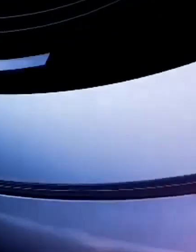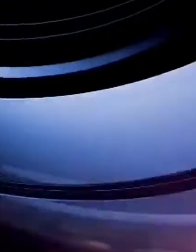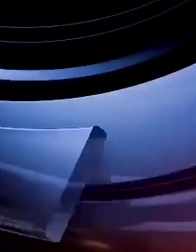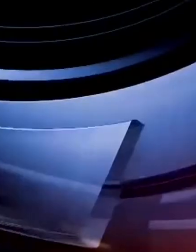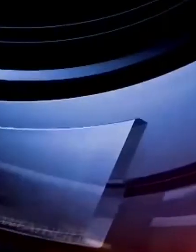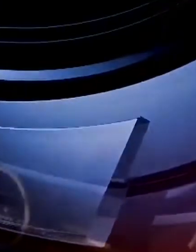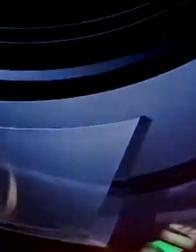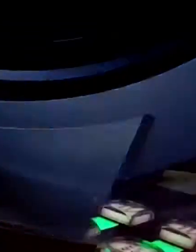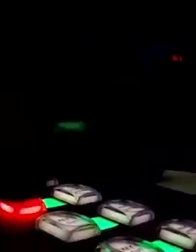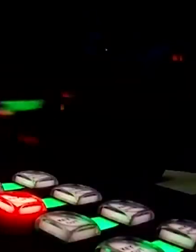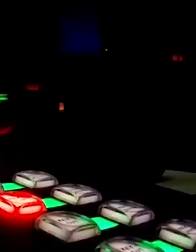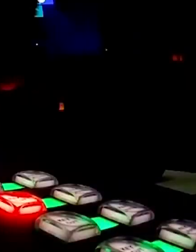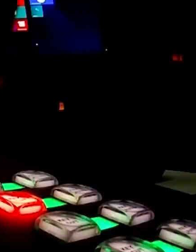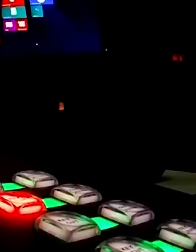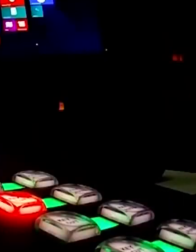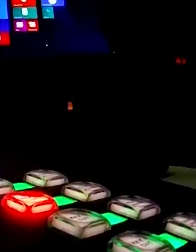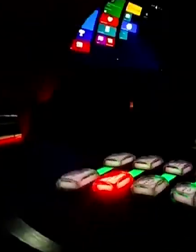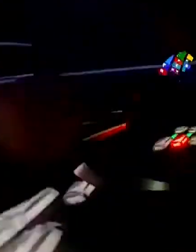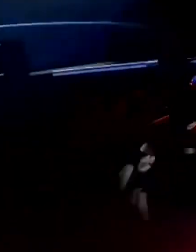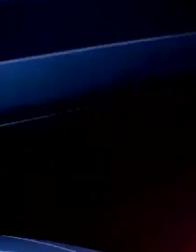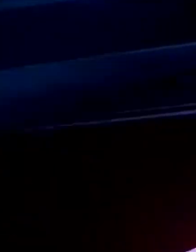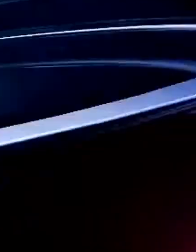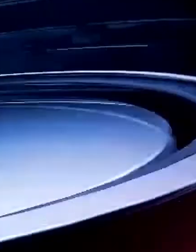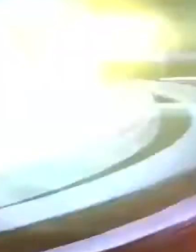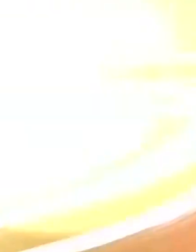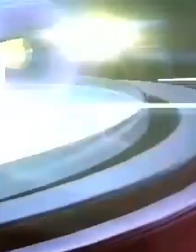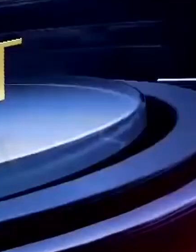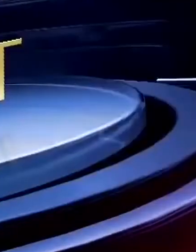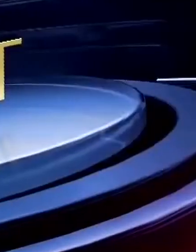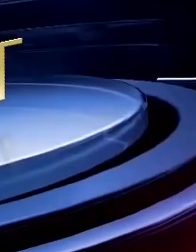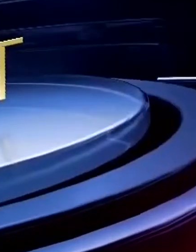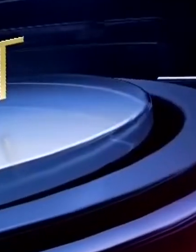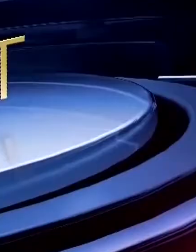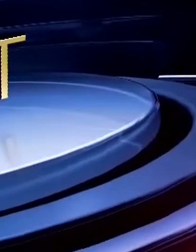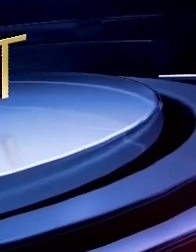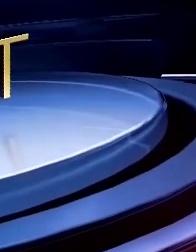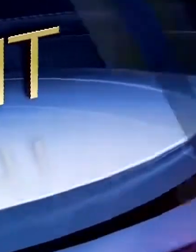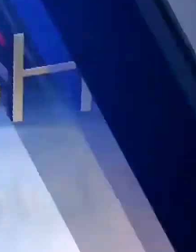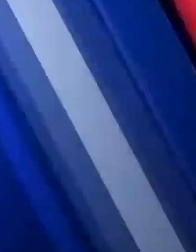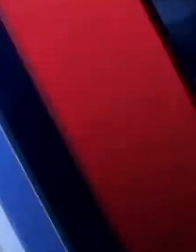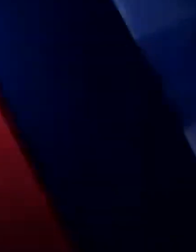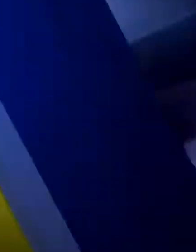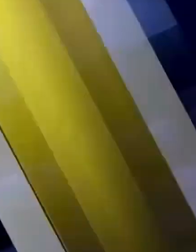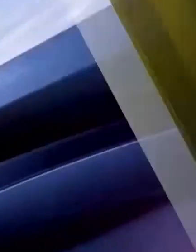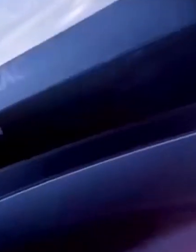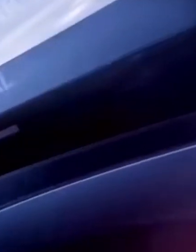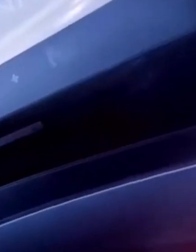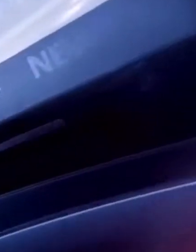Broadcasting from our studios in the Pine St. Michael, this is CBC Newsnight, starting now.